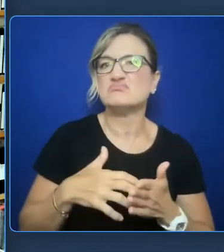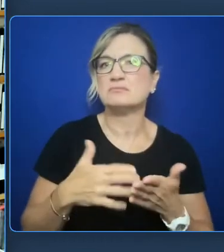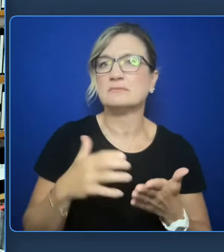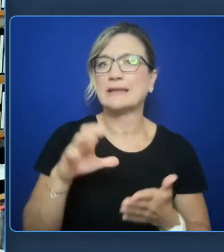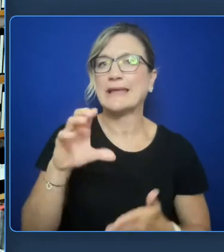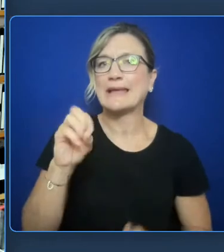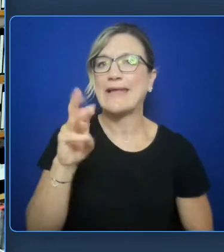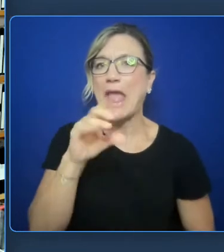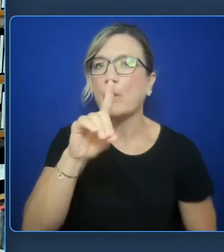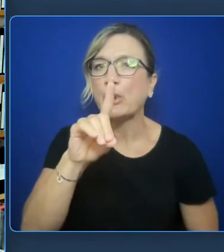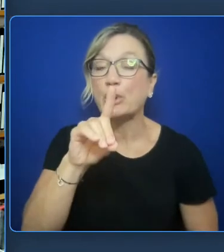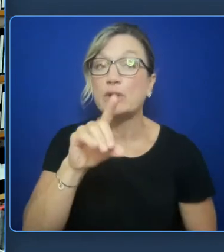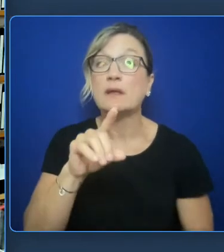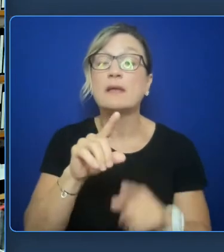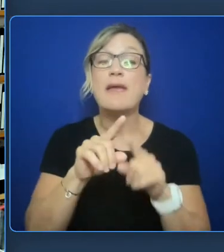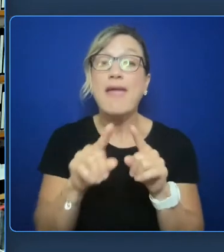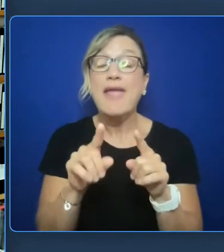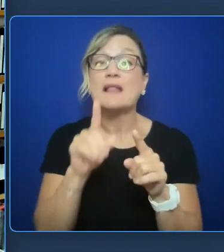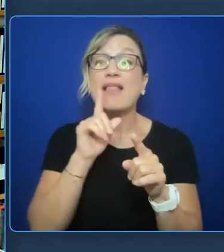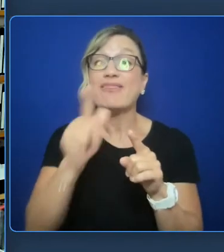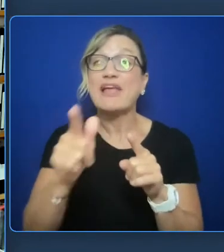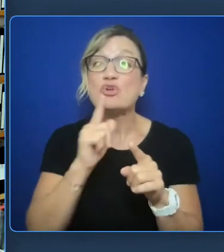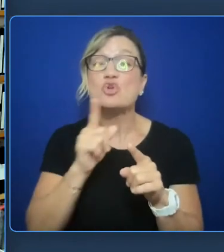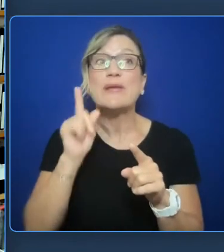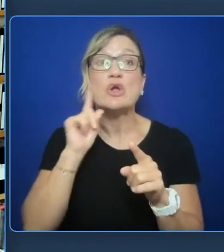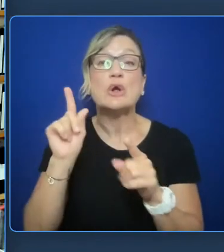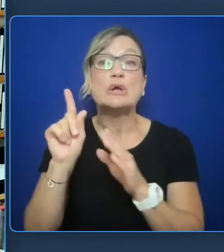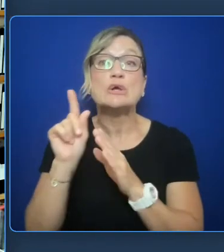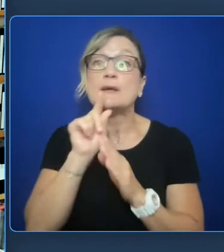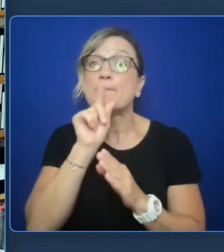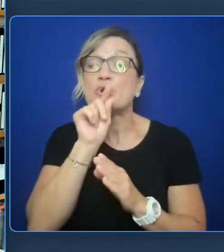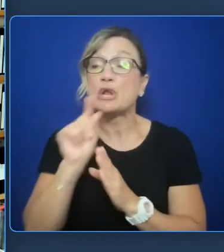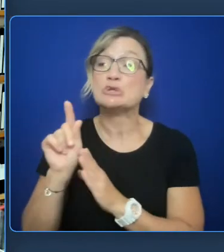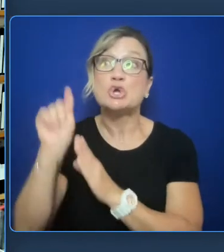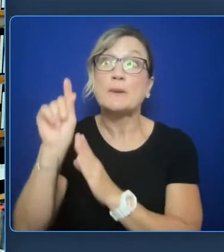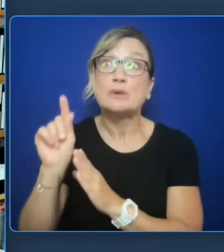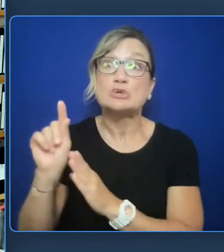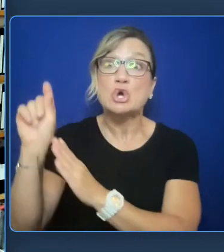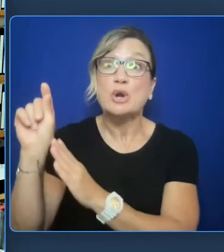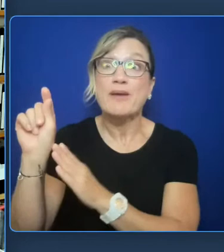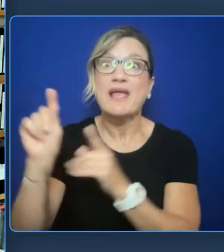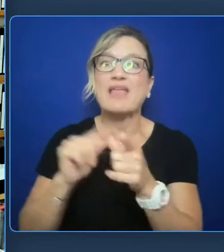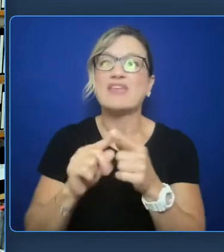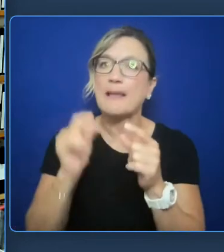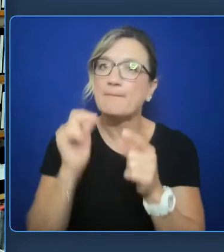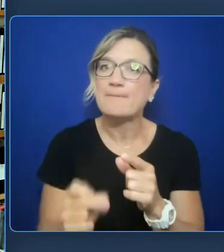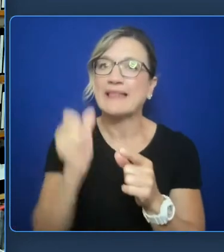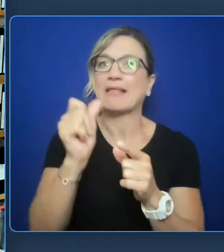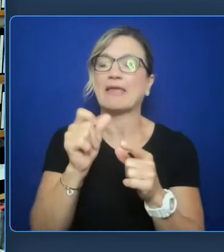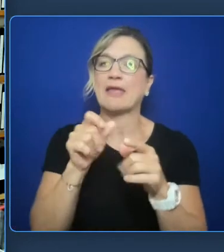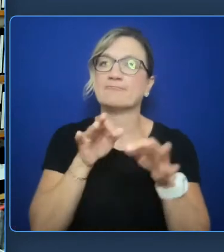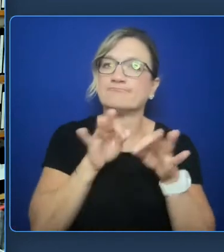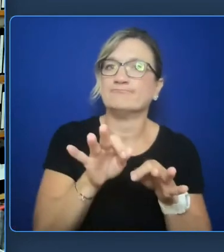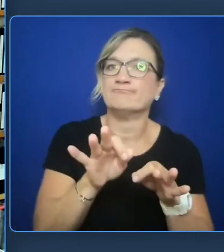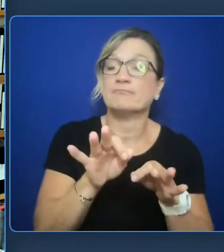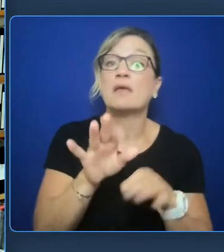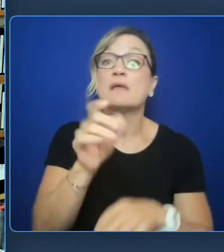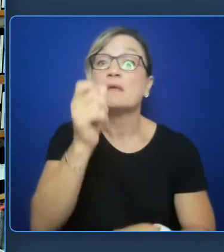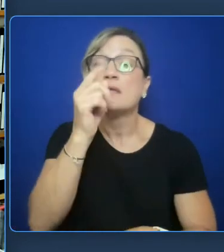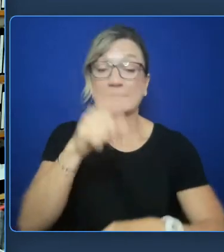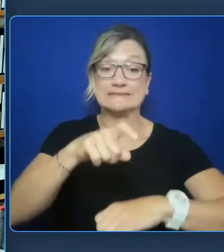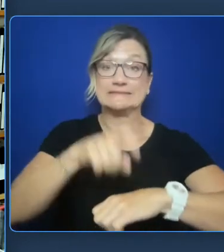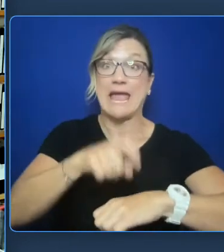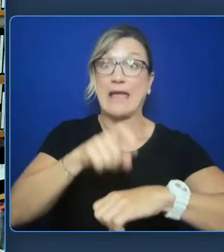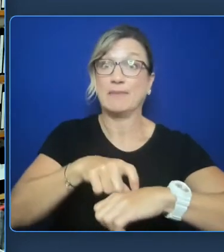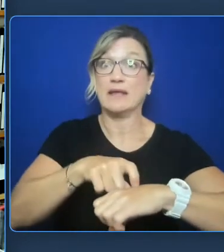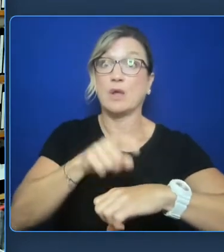there's some gasping and chirping just for 2 seconds. And then immediately we come in with the description. Timing,